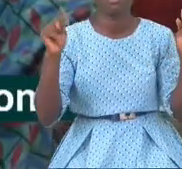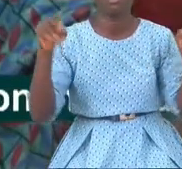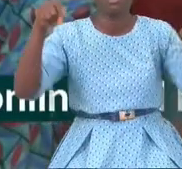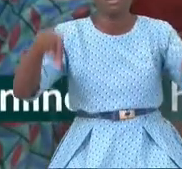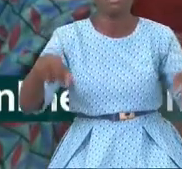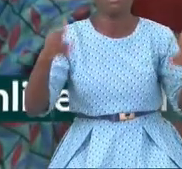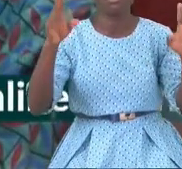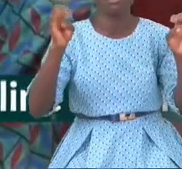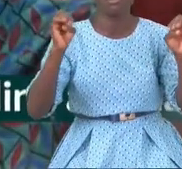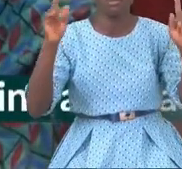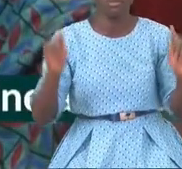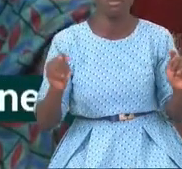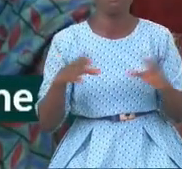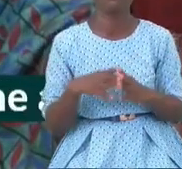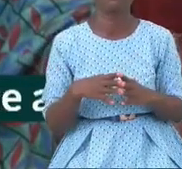4th